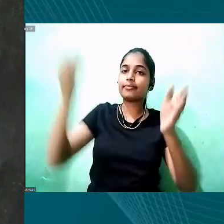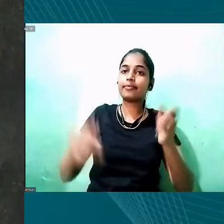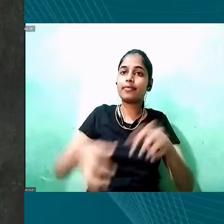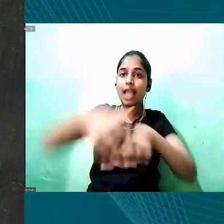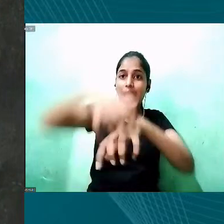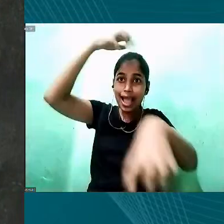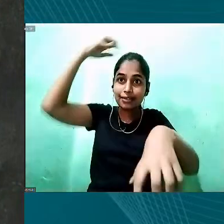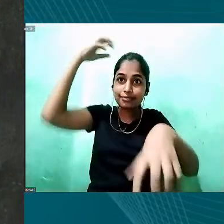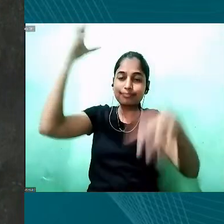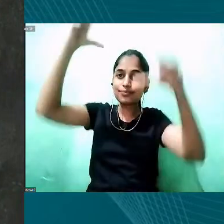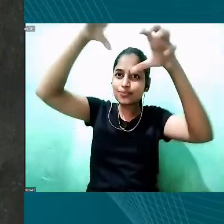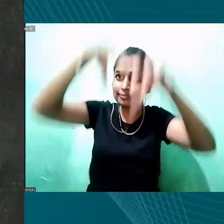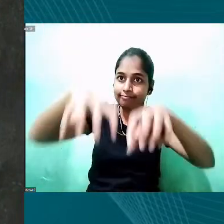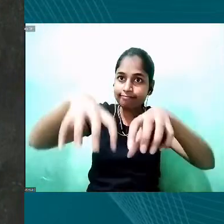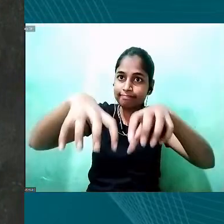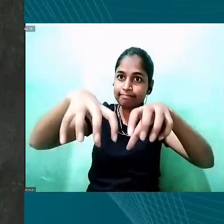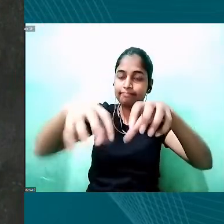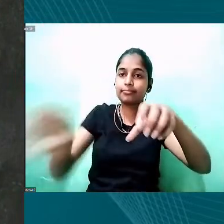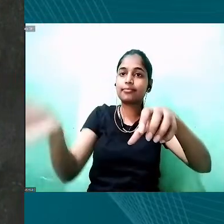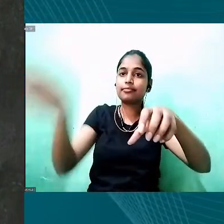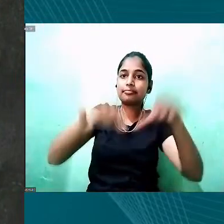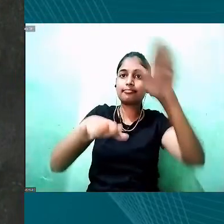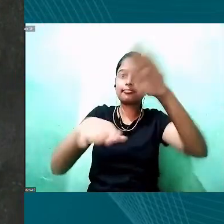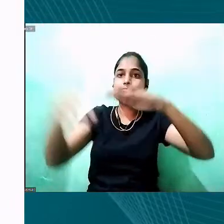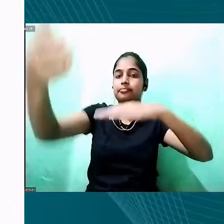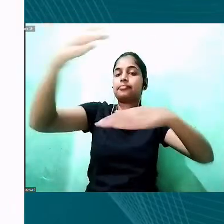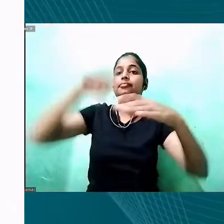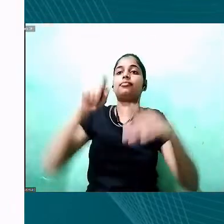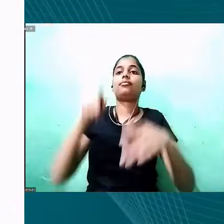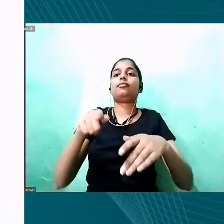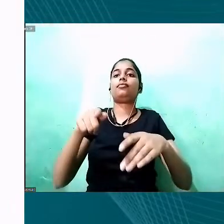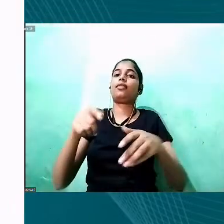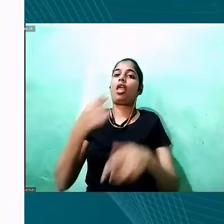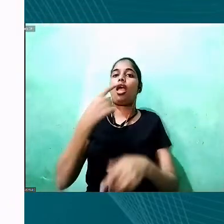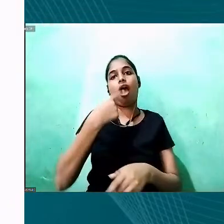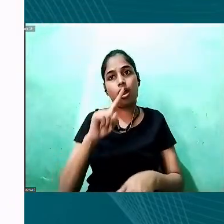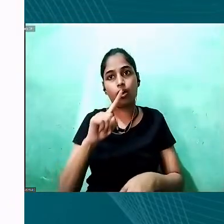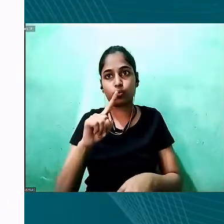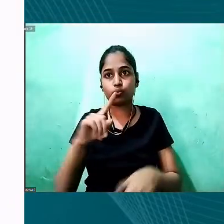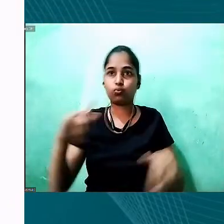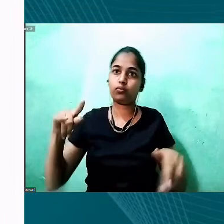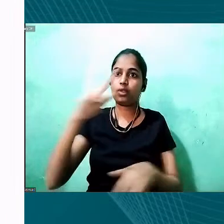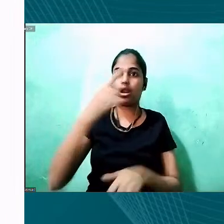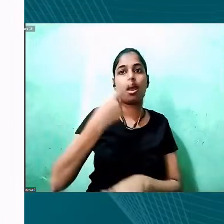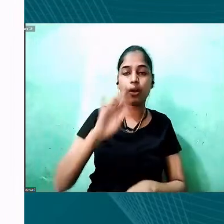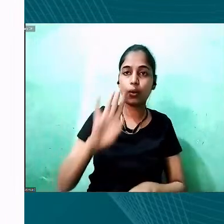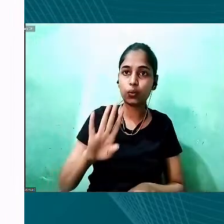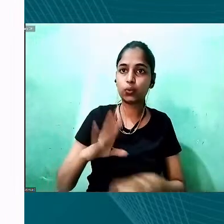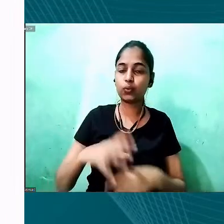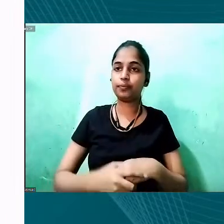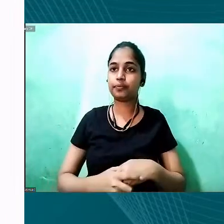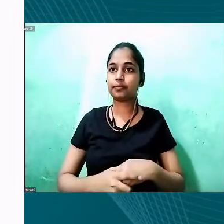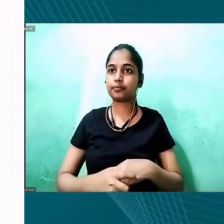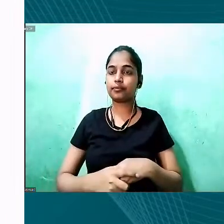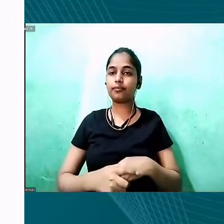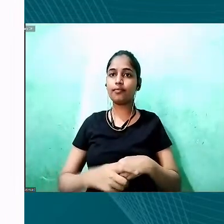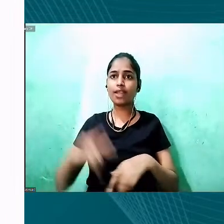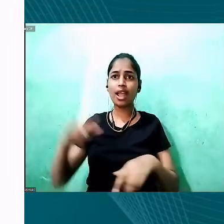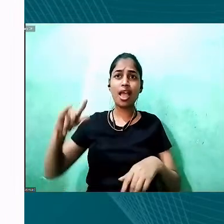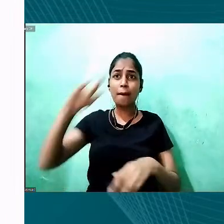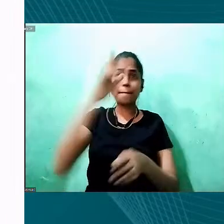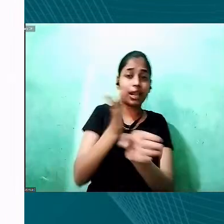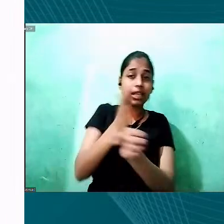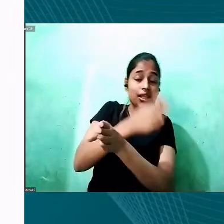and upset. So the writer puts him in a box before the flight so that he